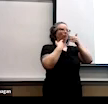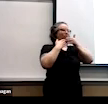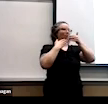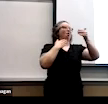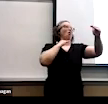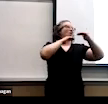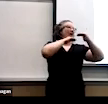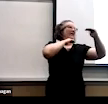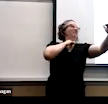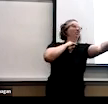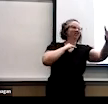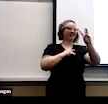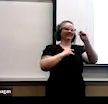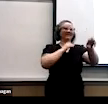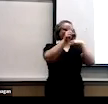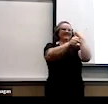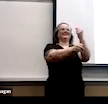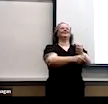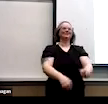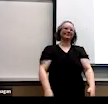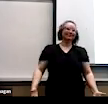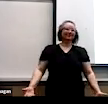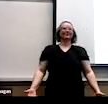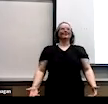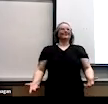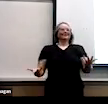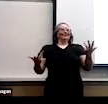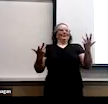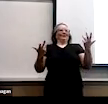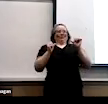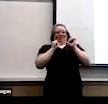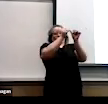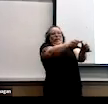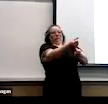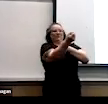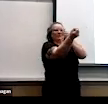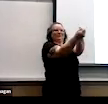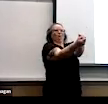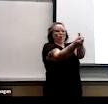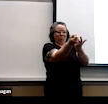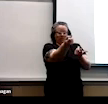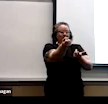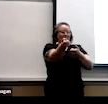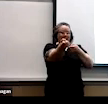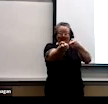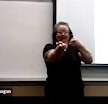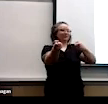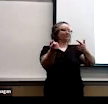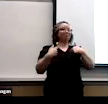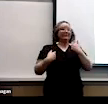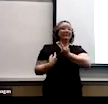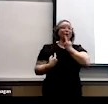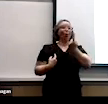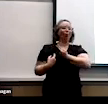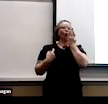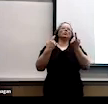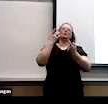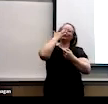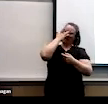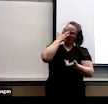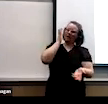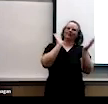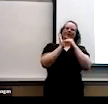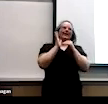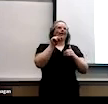badly. So what we've done in the TLC program is, so we have myself and we have our full-time nurse practitioner, Justine, who's sitting up there, not to make everyone look at